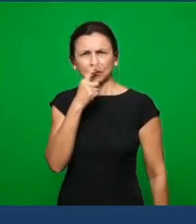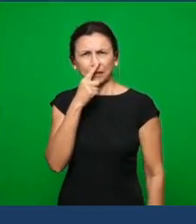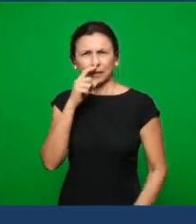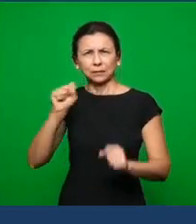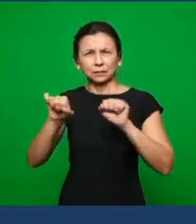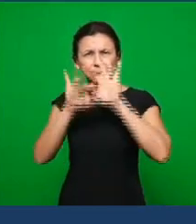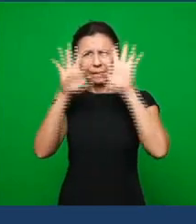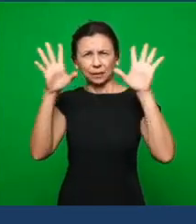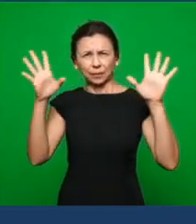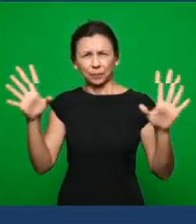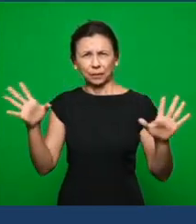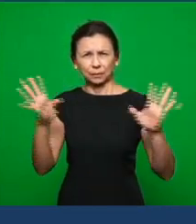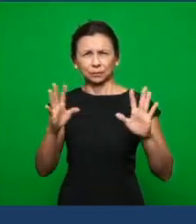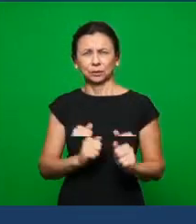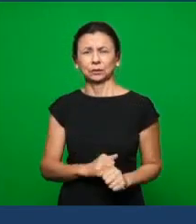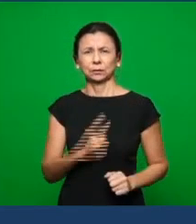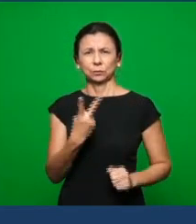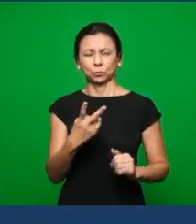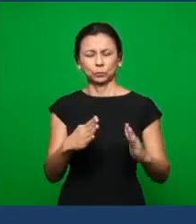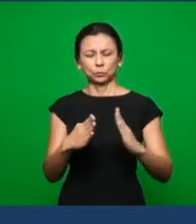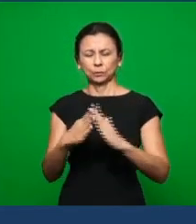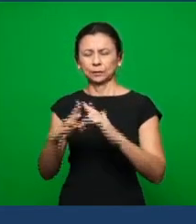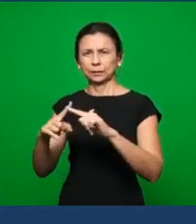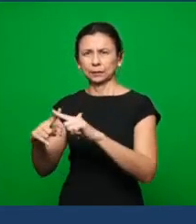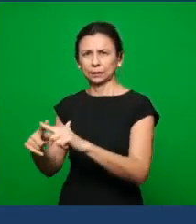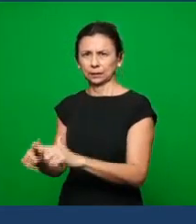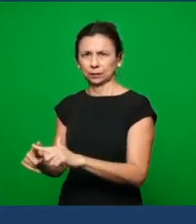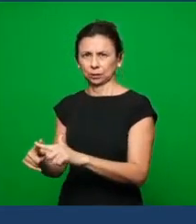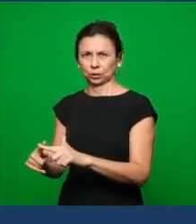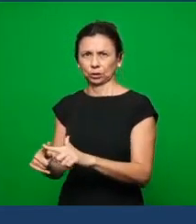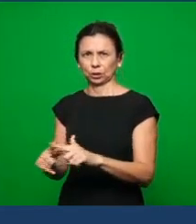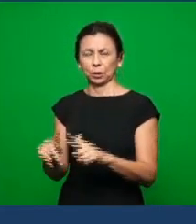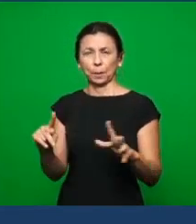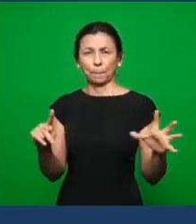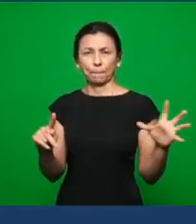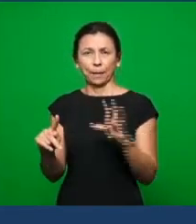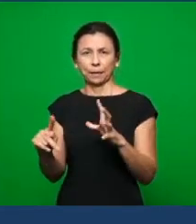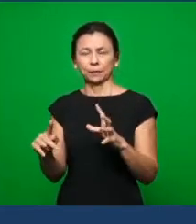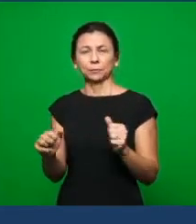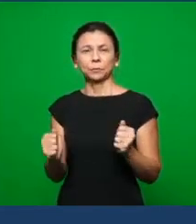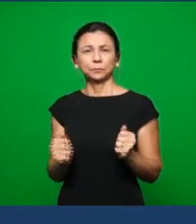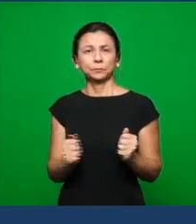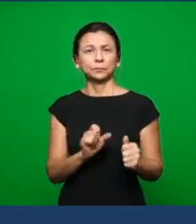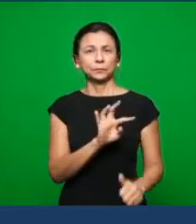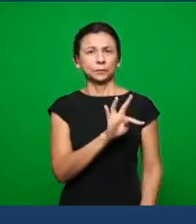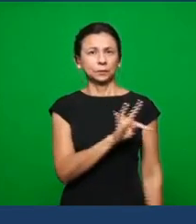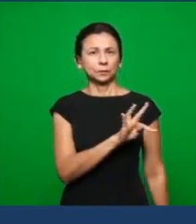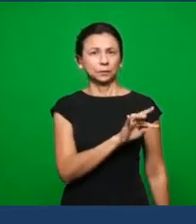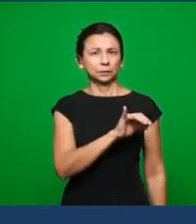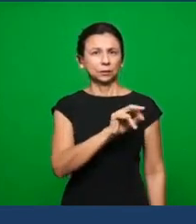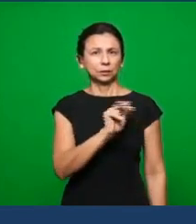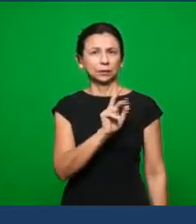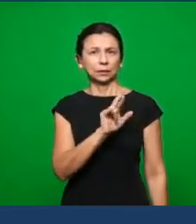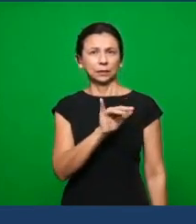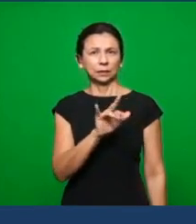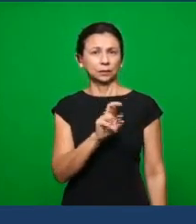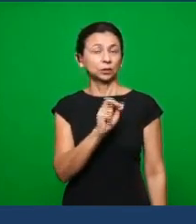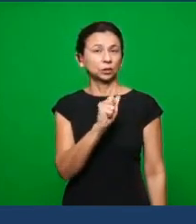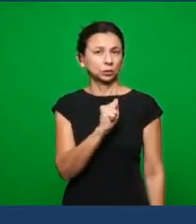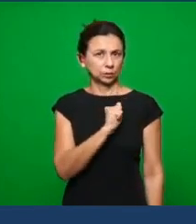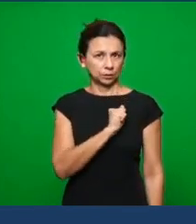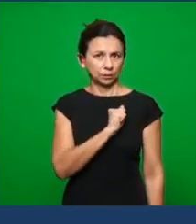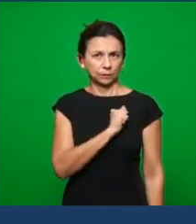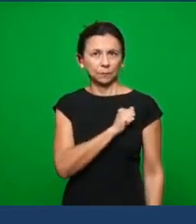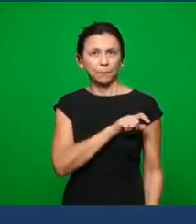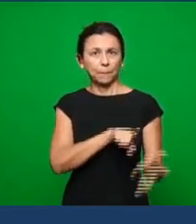clearly between the Church of Pergamum and the Church of Thyatira. So this question is just to